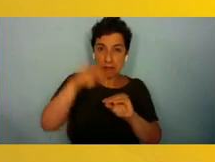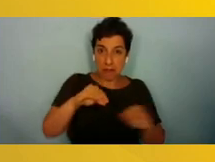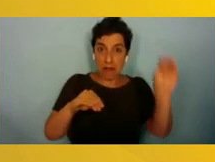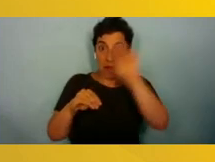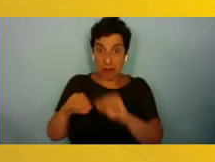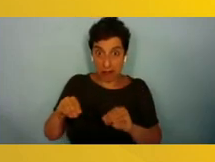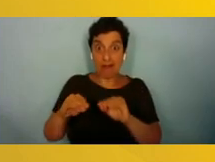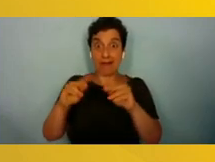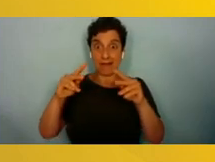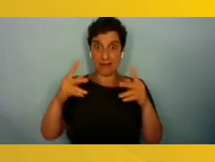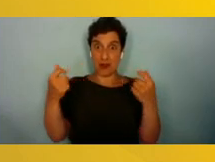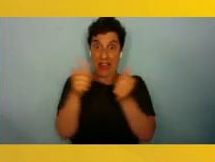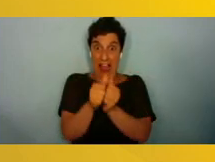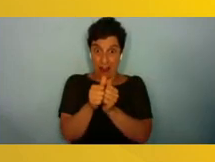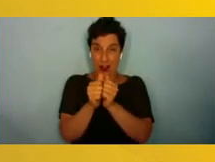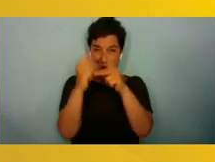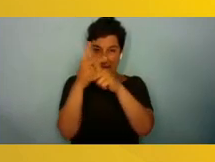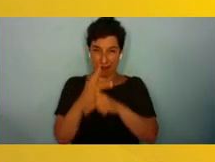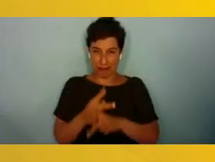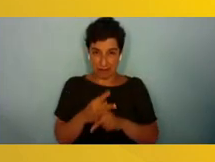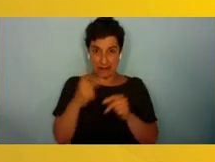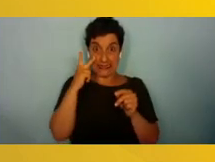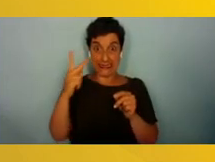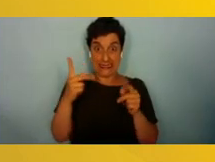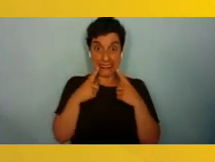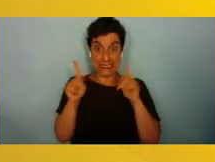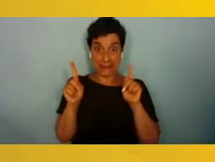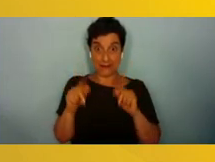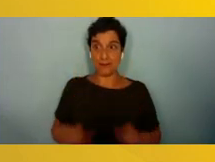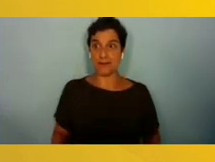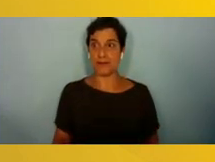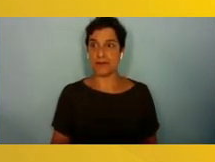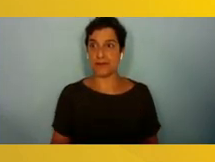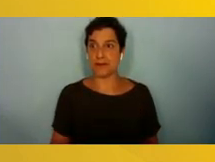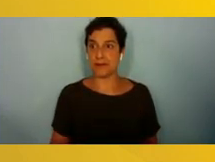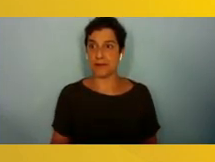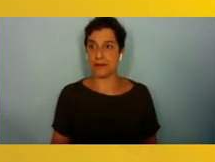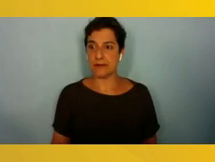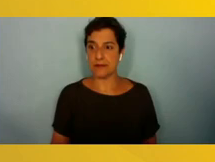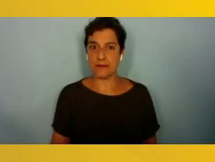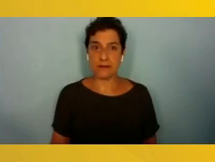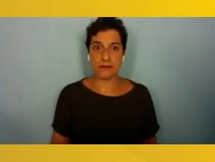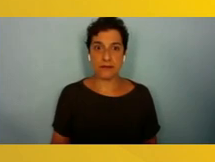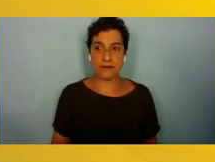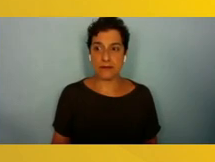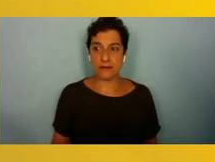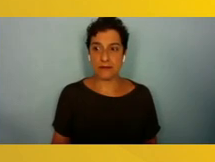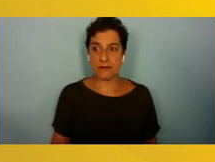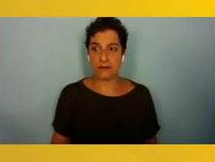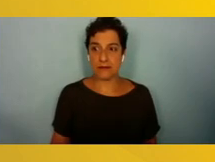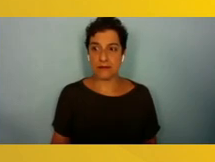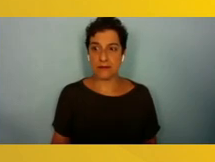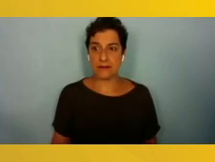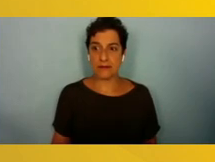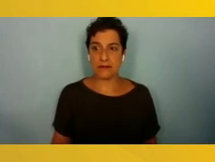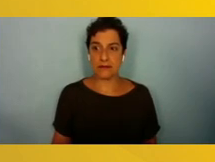solutions together. So, okay, you can go ahead and play the animation now. Thank you.